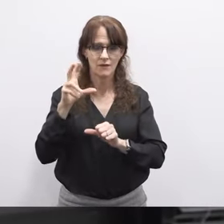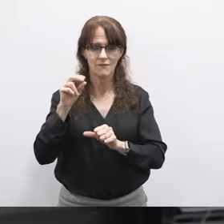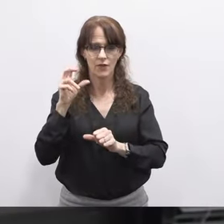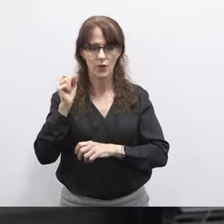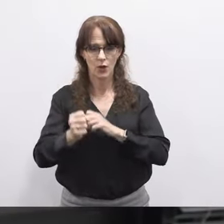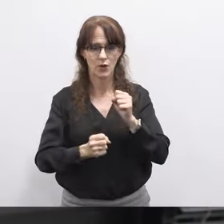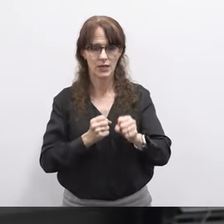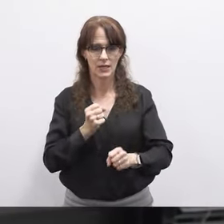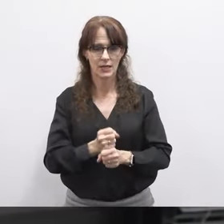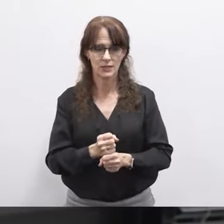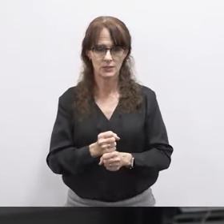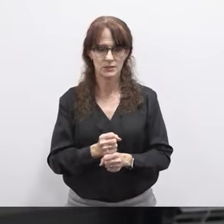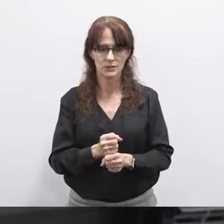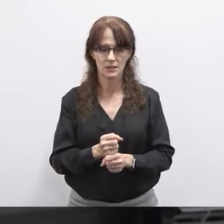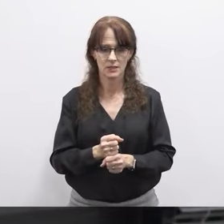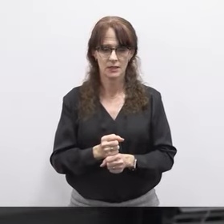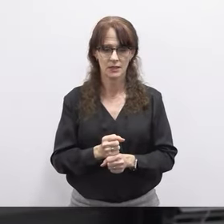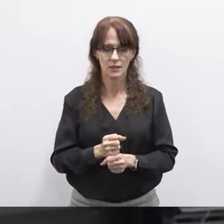years.